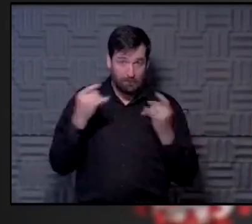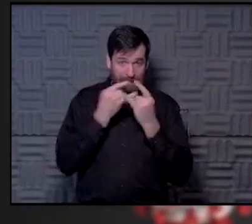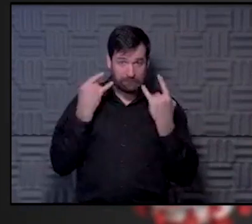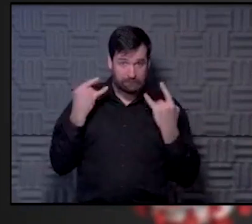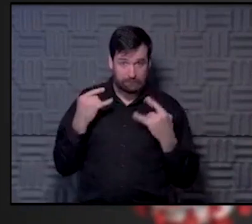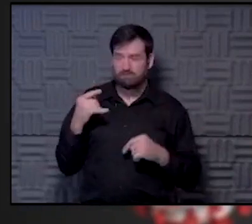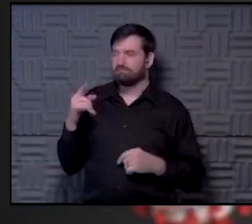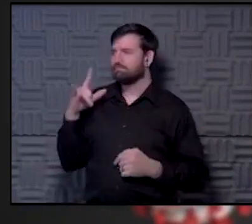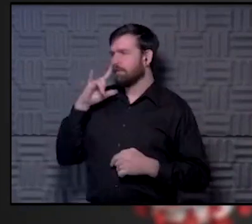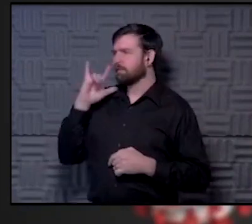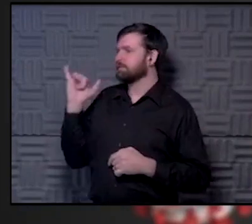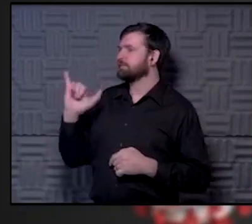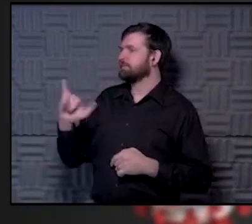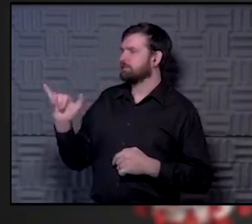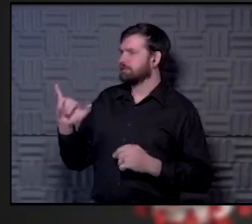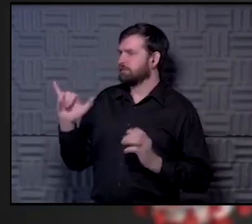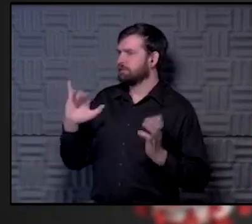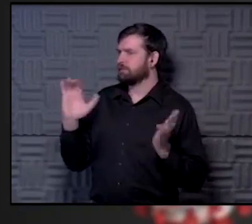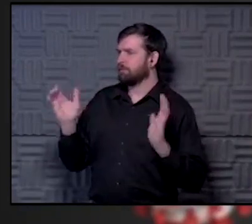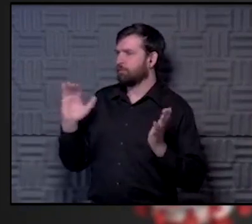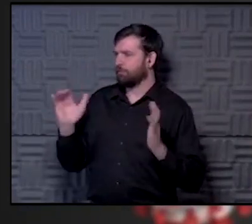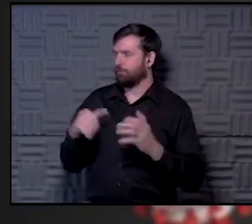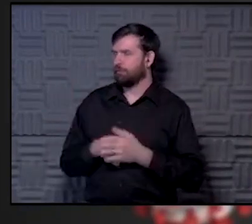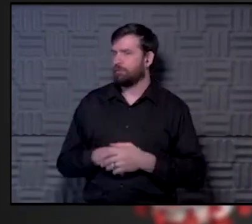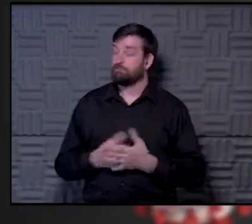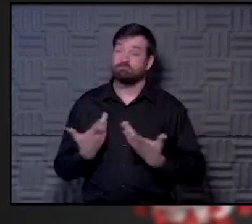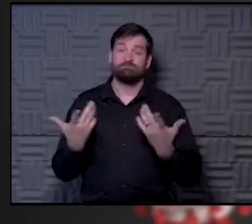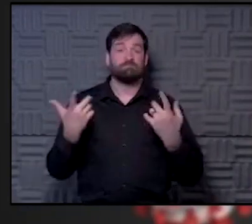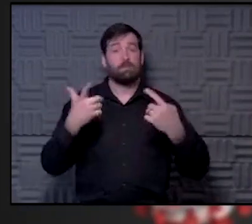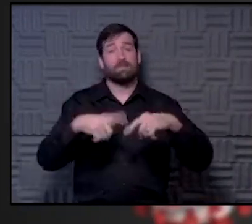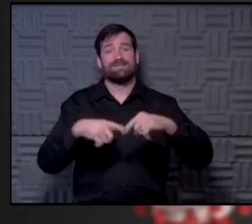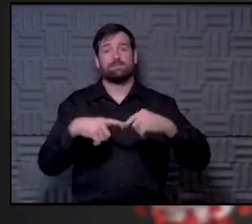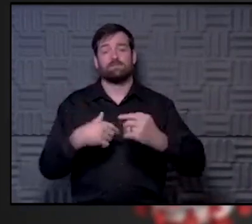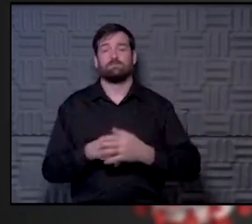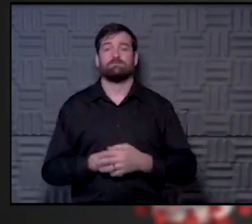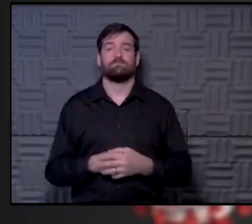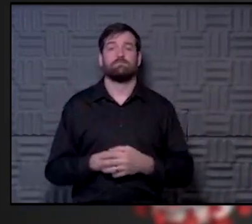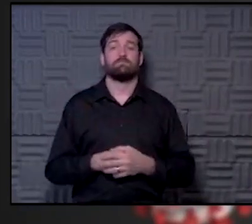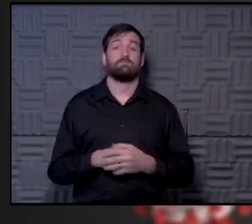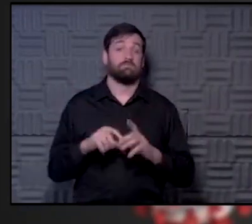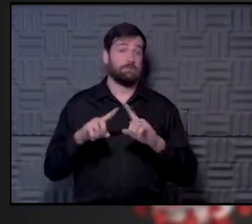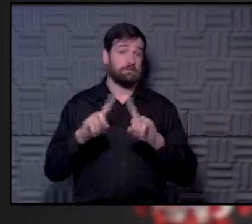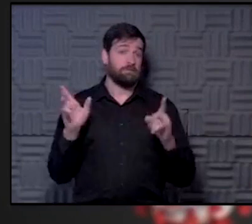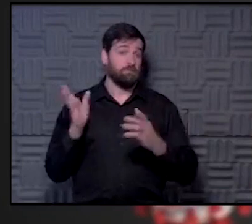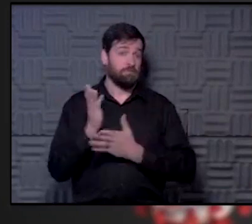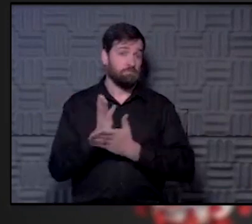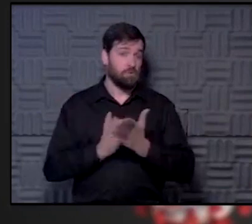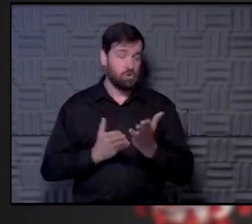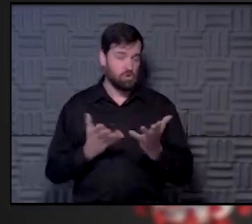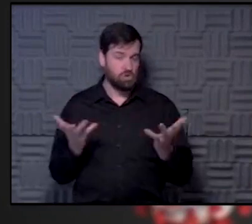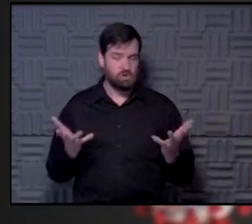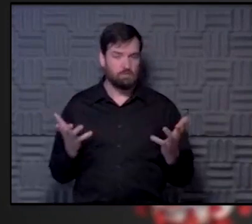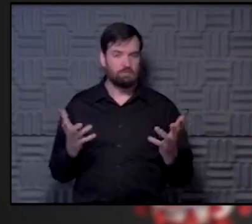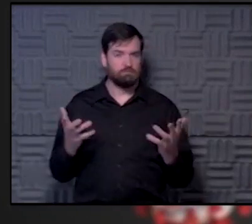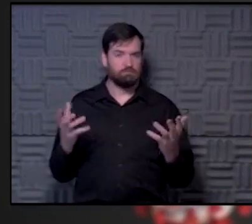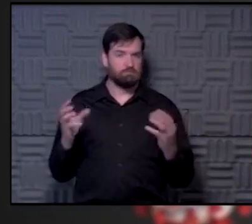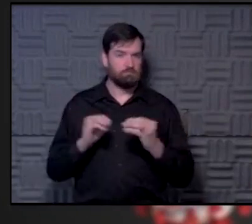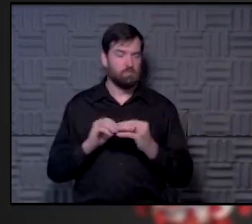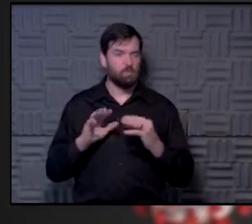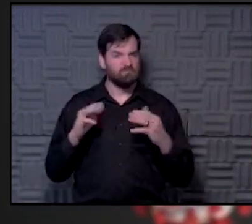similar to the first grandmother question. Yeah. It sort of depends. Maybe the different part here, the depends, is actually a little bit